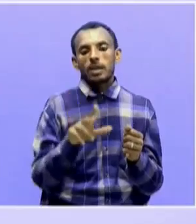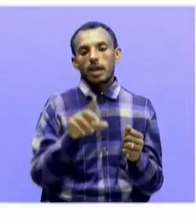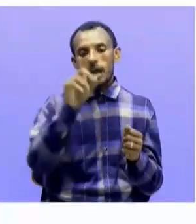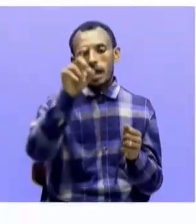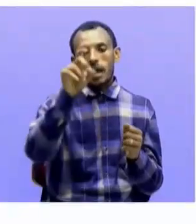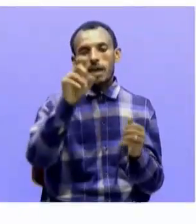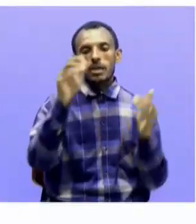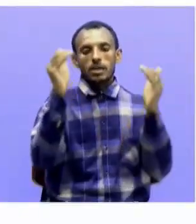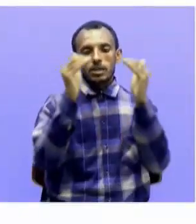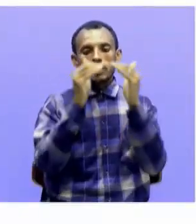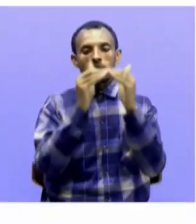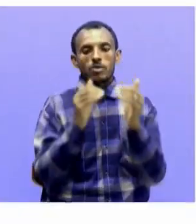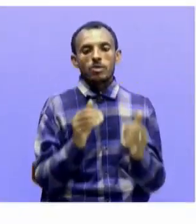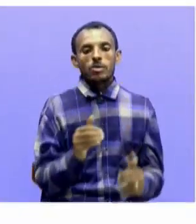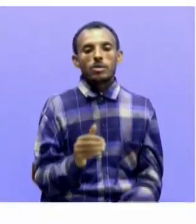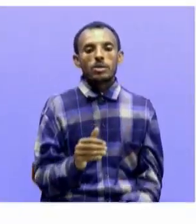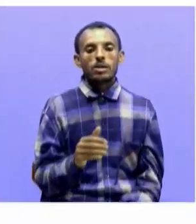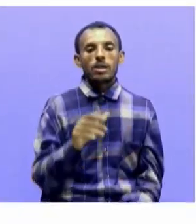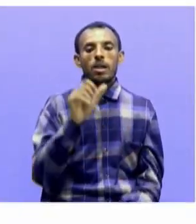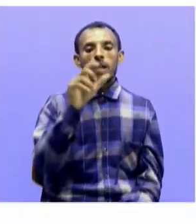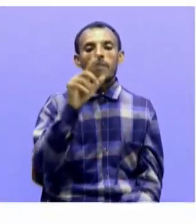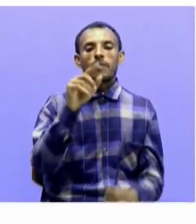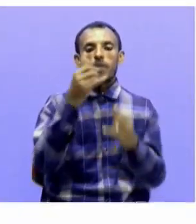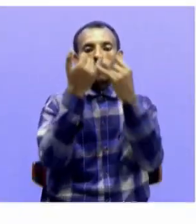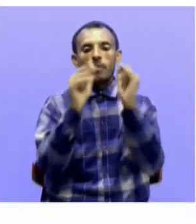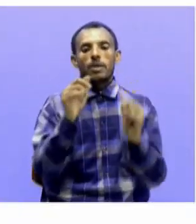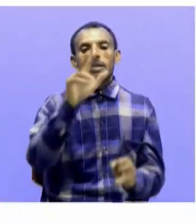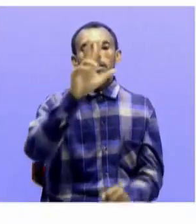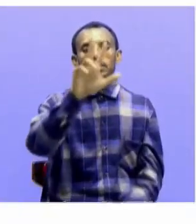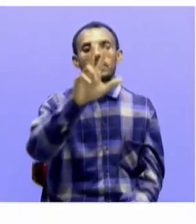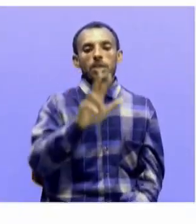So x will be equal to 11 over 3.